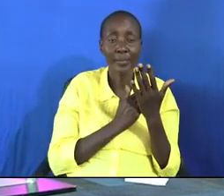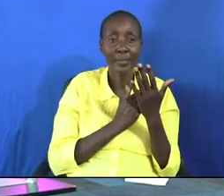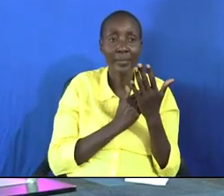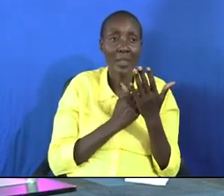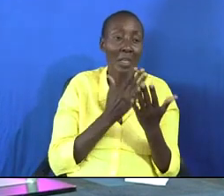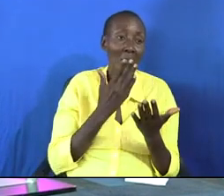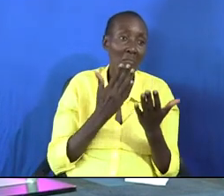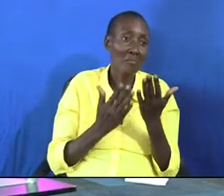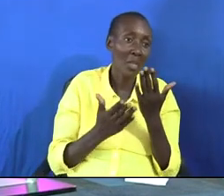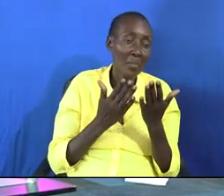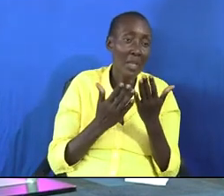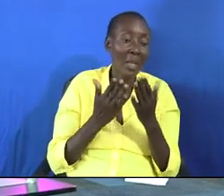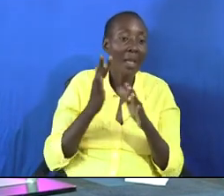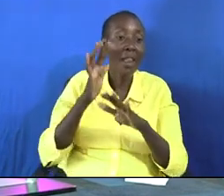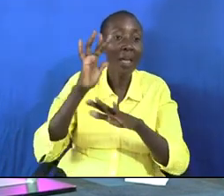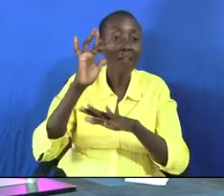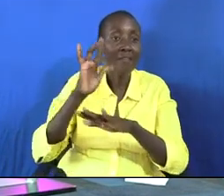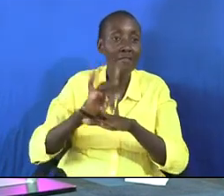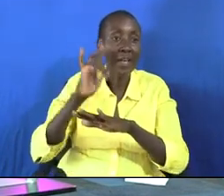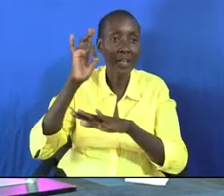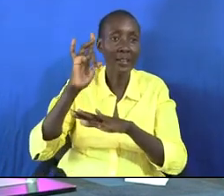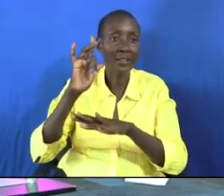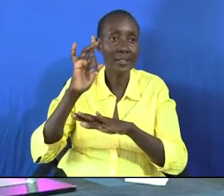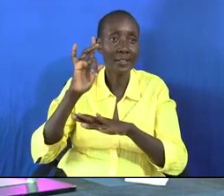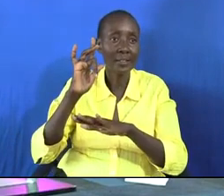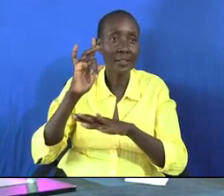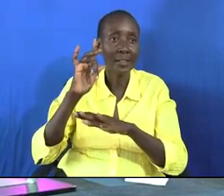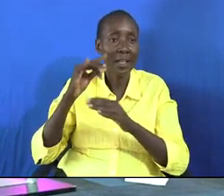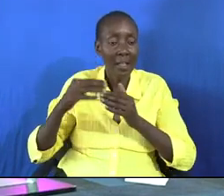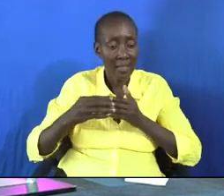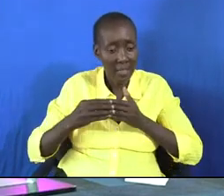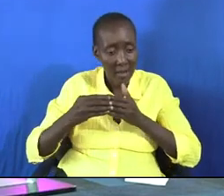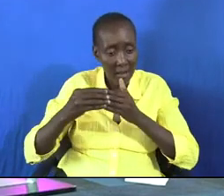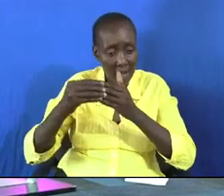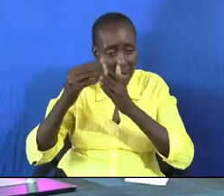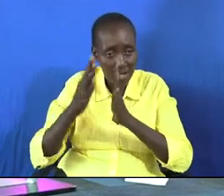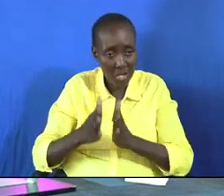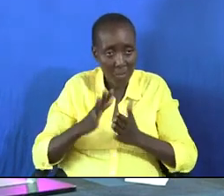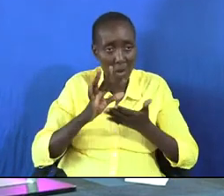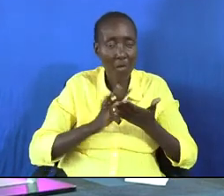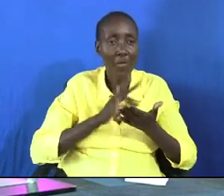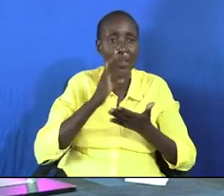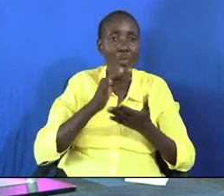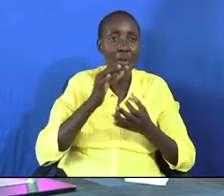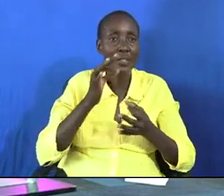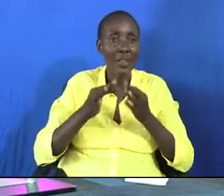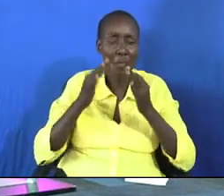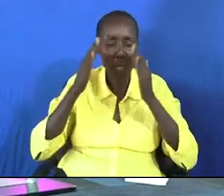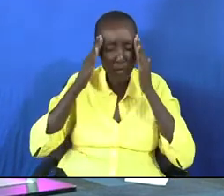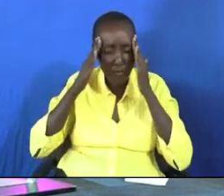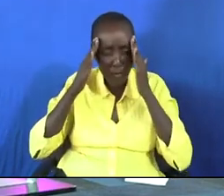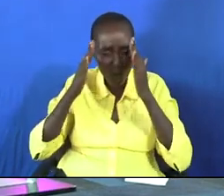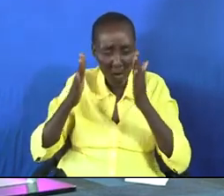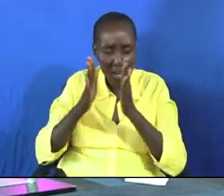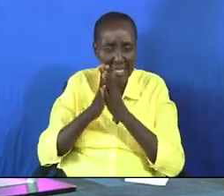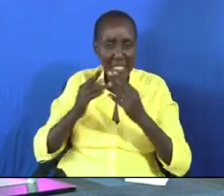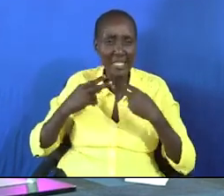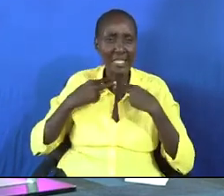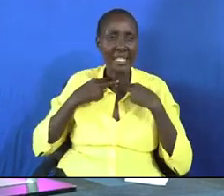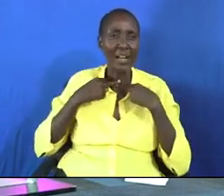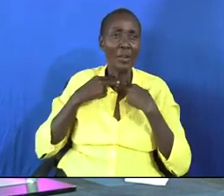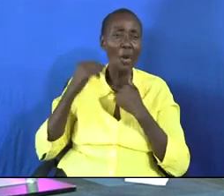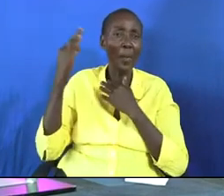might it be affecting our being led by the Spirit? Because if I am so focused on giving my